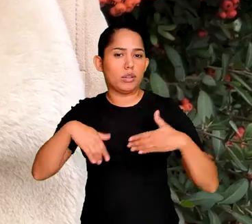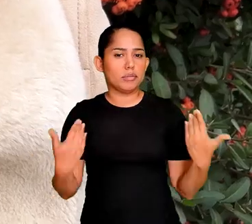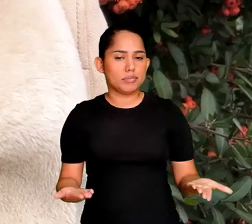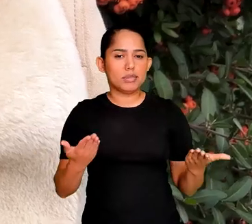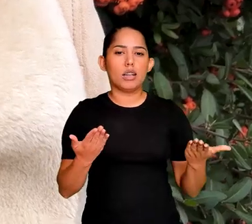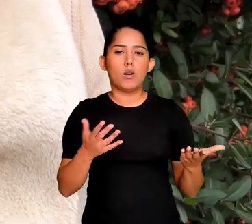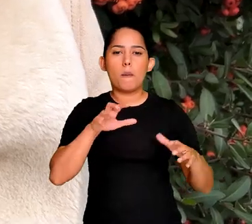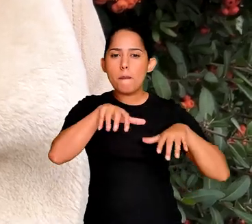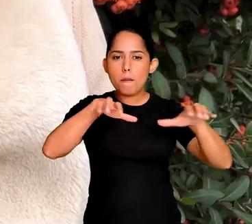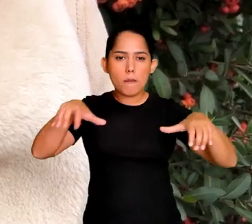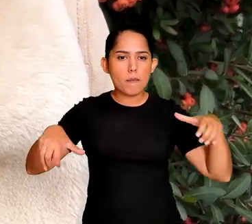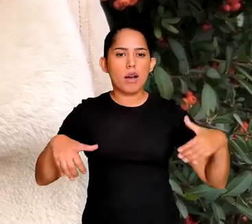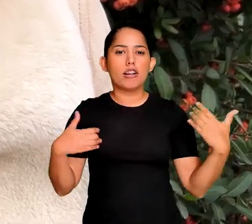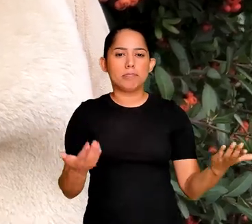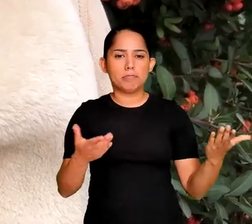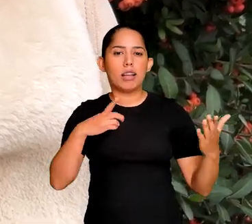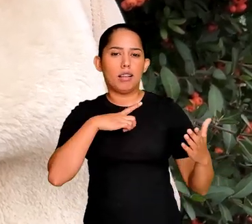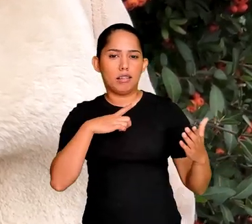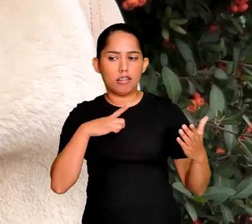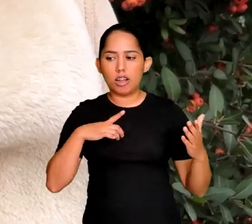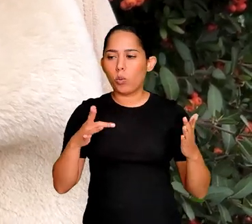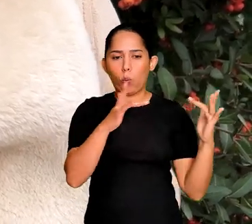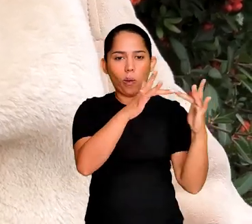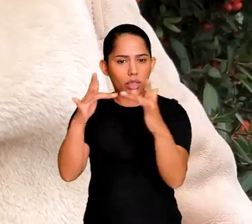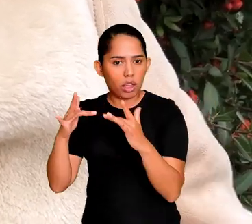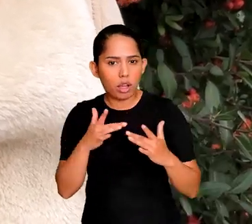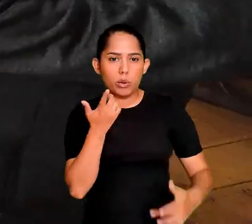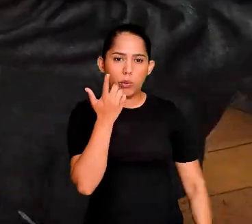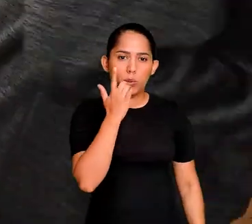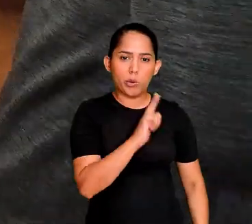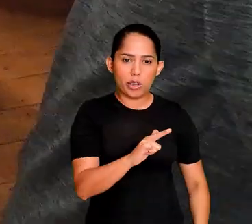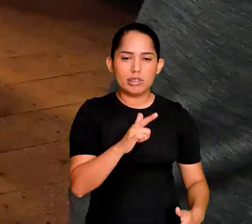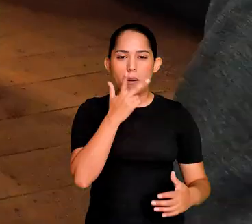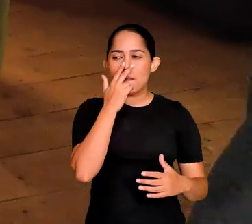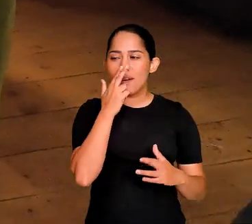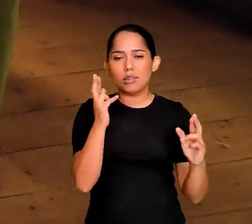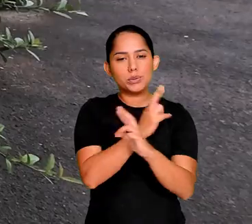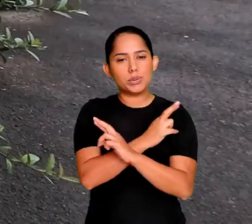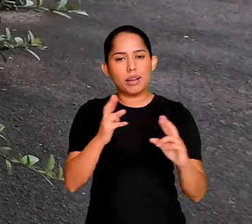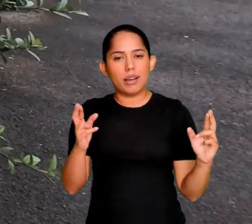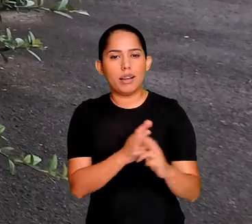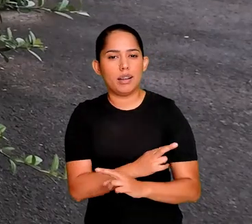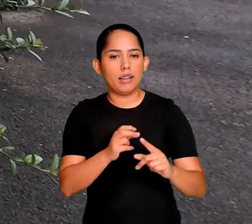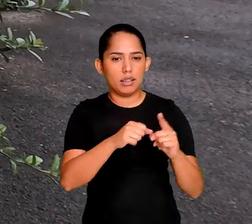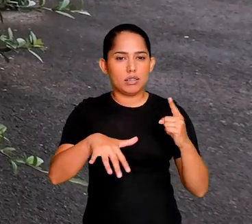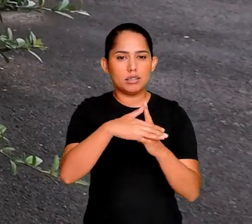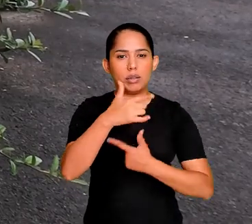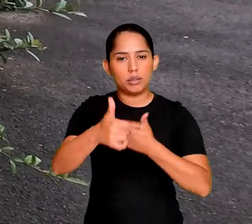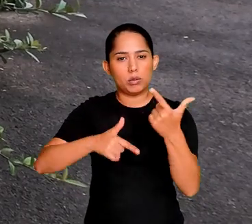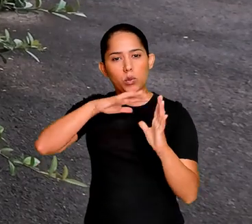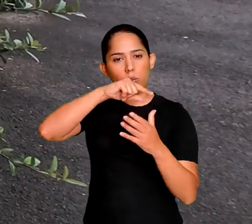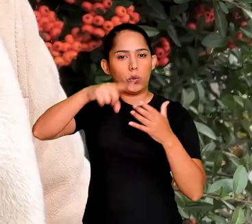world. So putting member organizations in contact with one another, building the social network, and really working